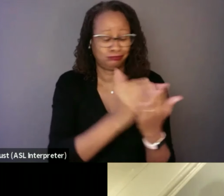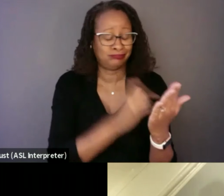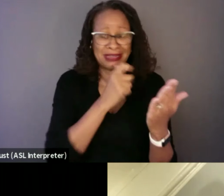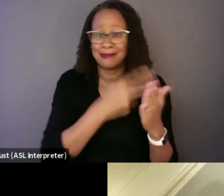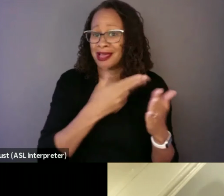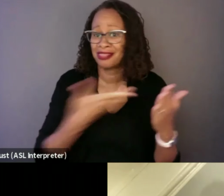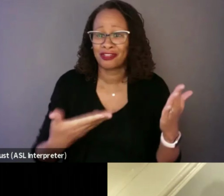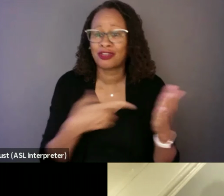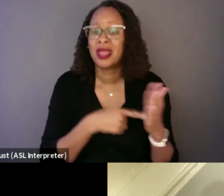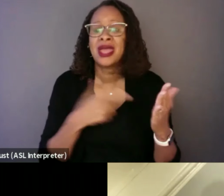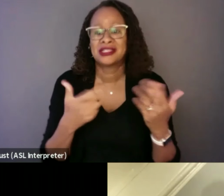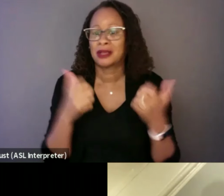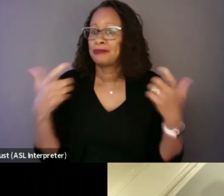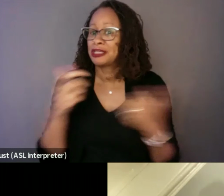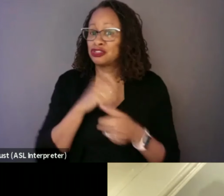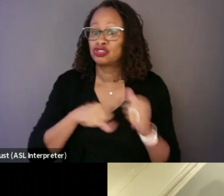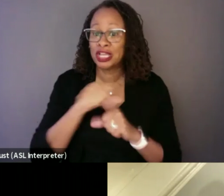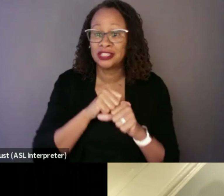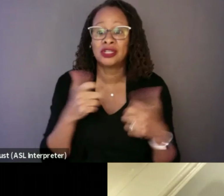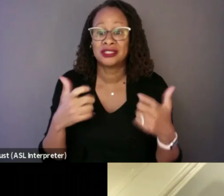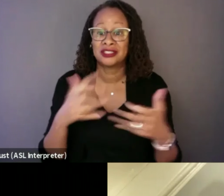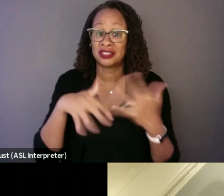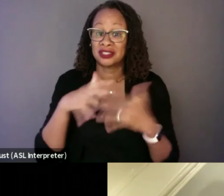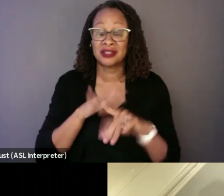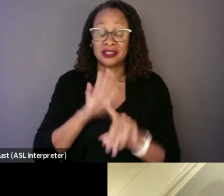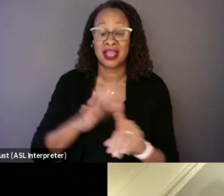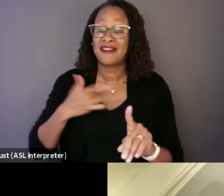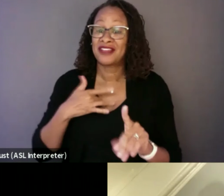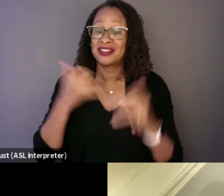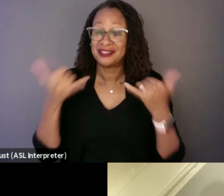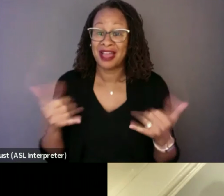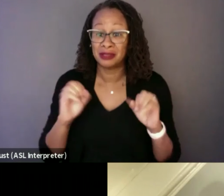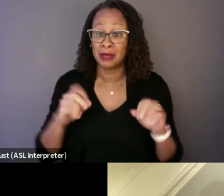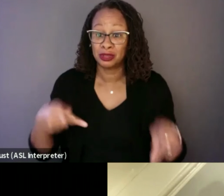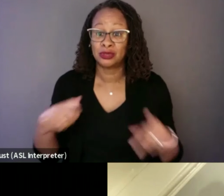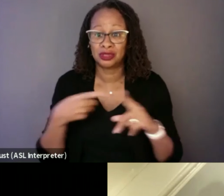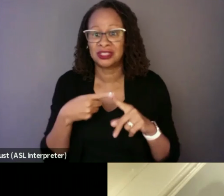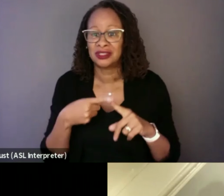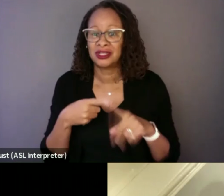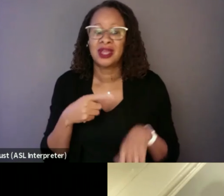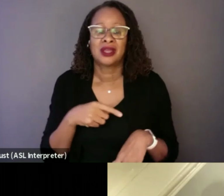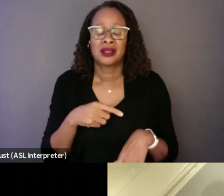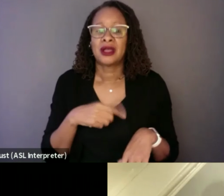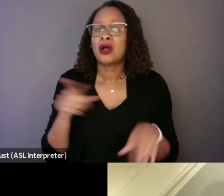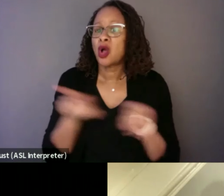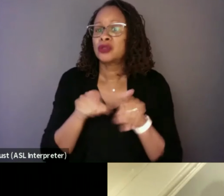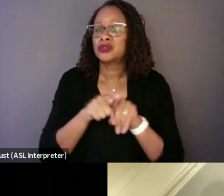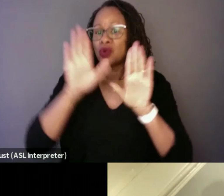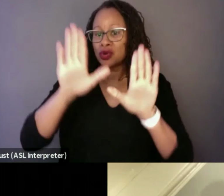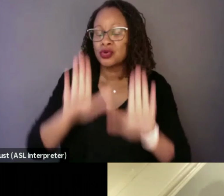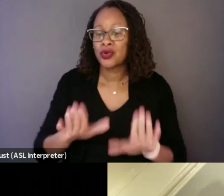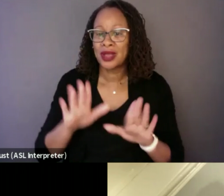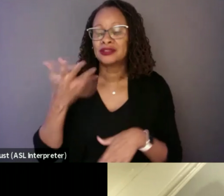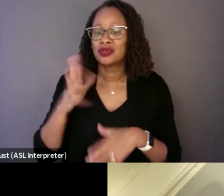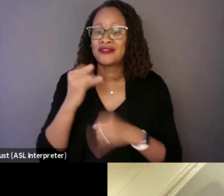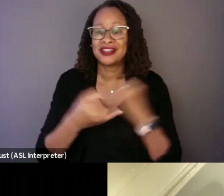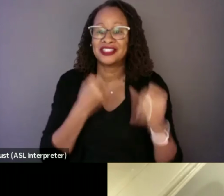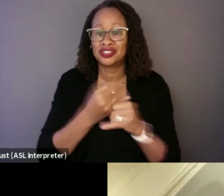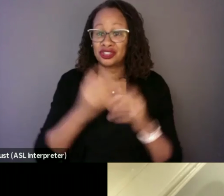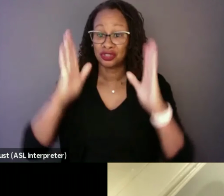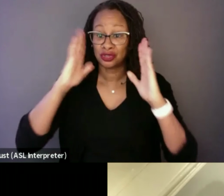Zimbabwean society, there was a feeling that now was the chance. And there was also a great sort of international